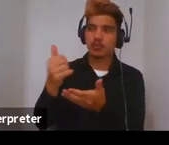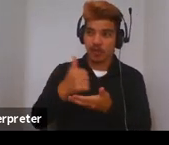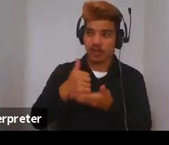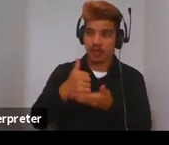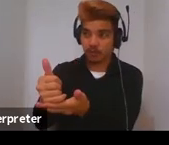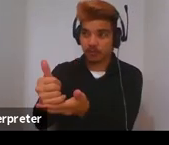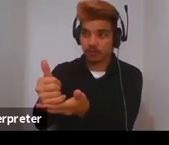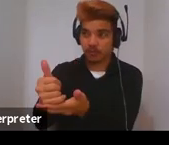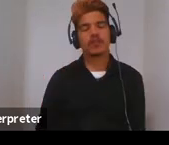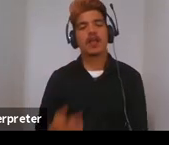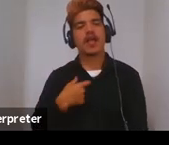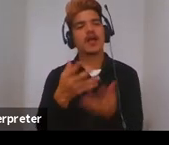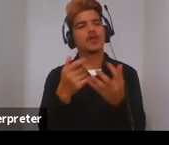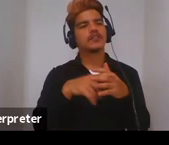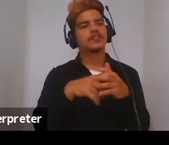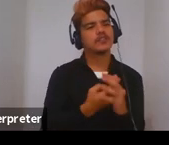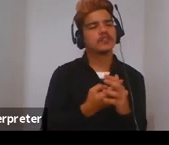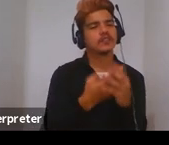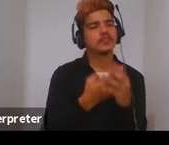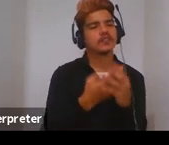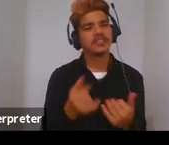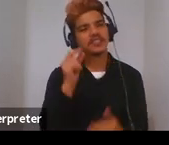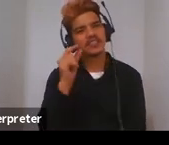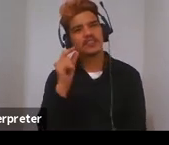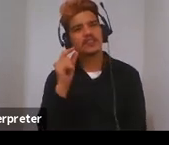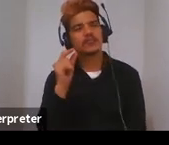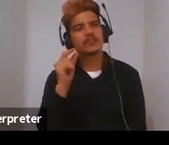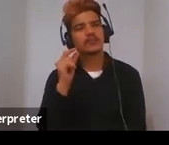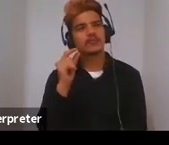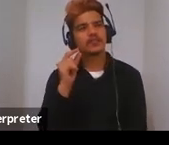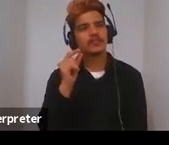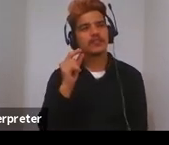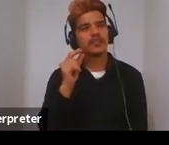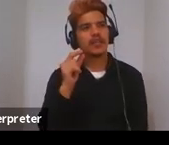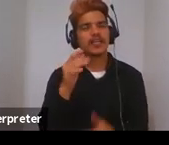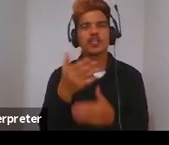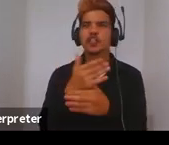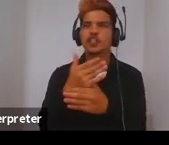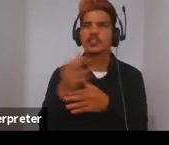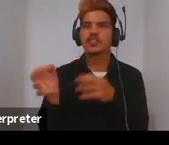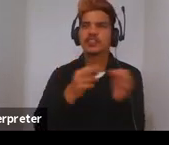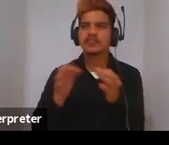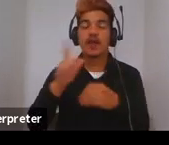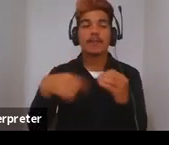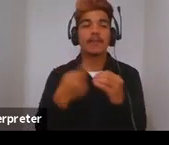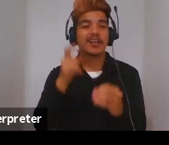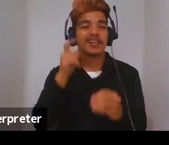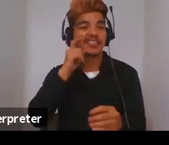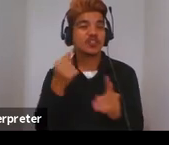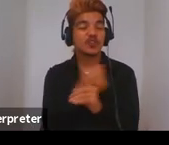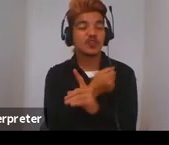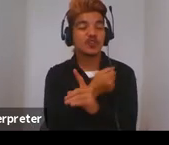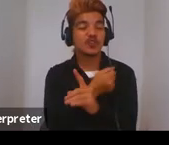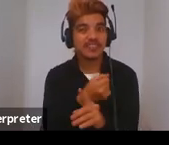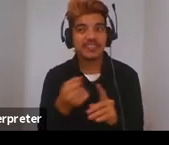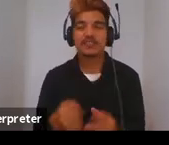I wanted to start today with a little bit of a shared definition about sexual violence, because